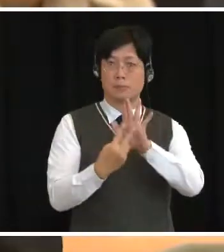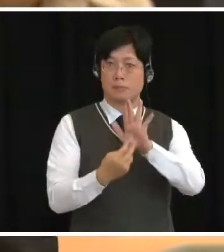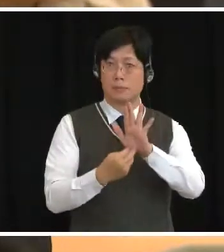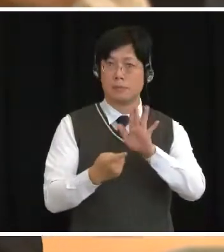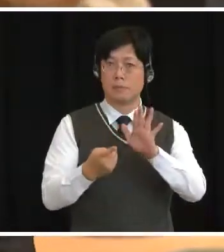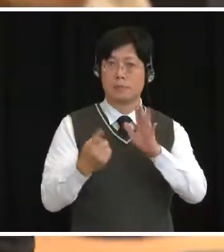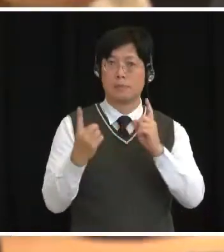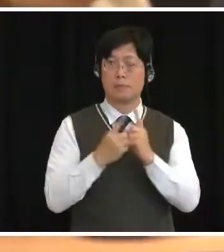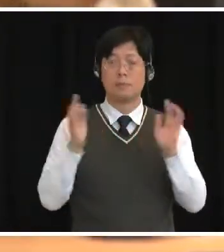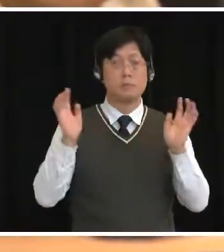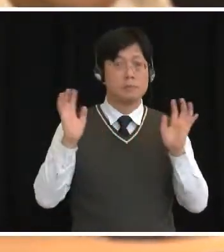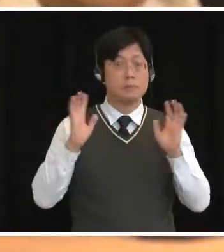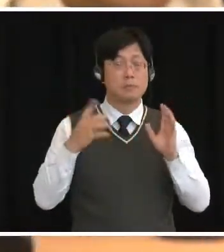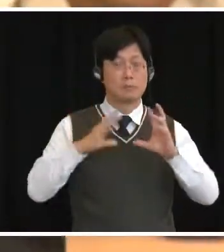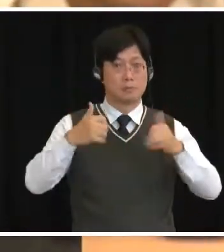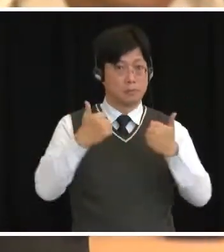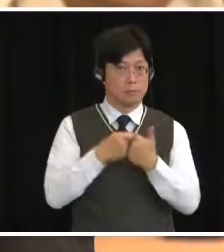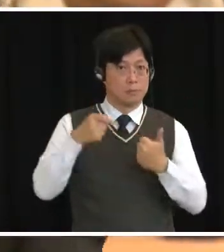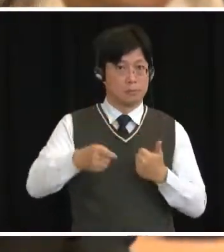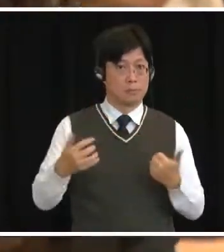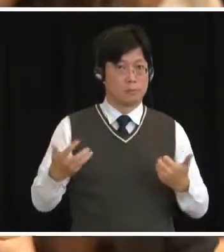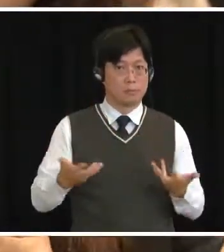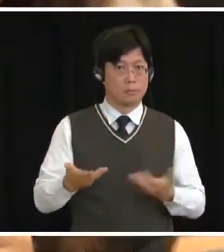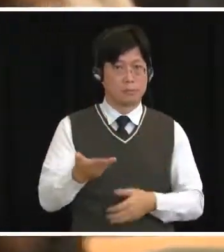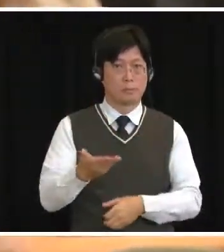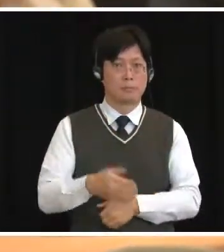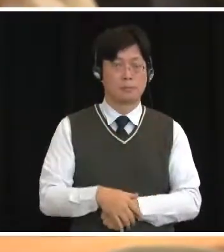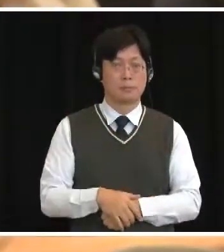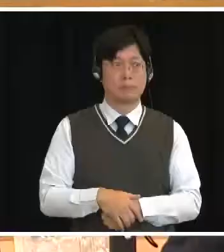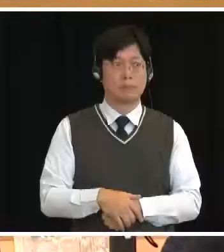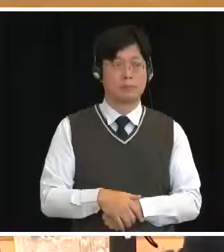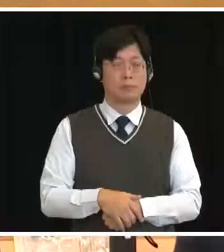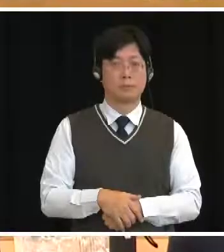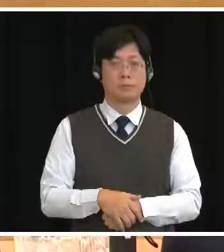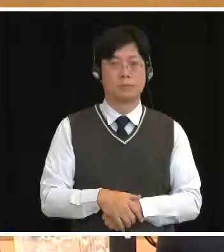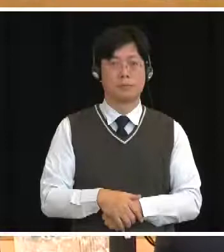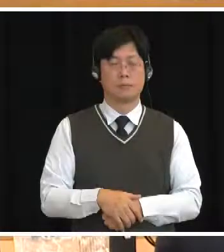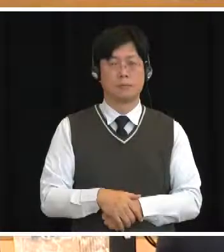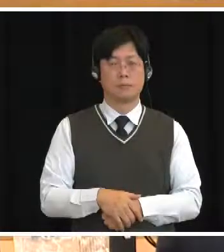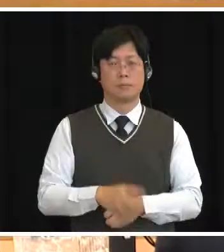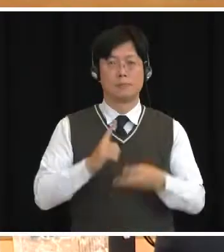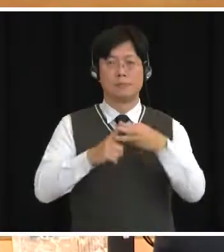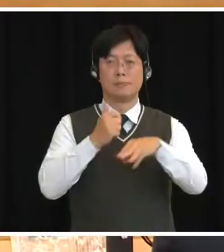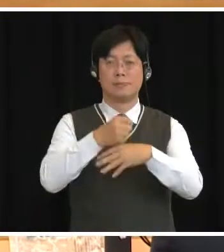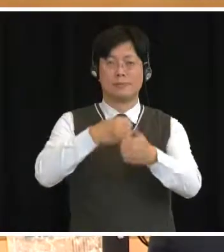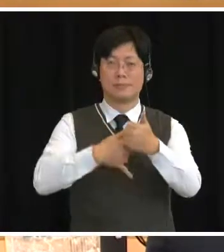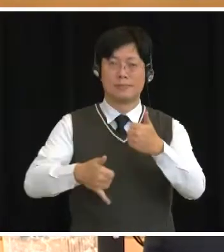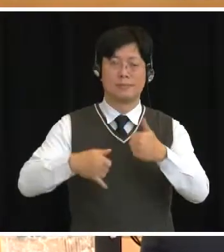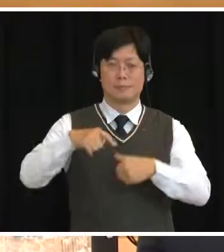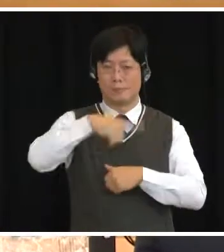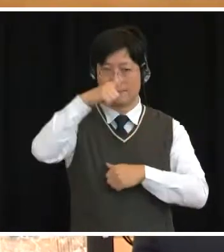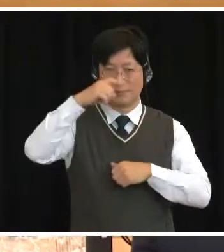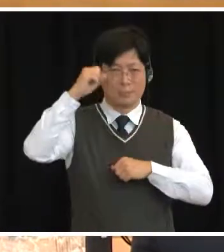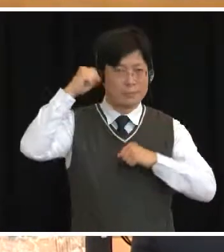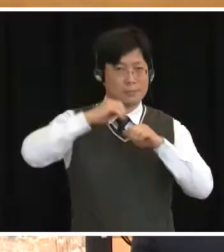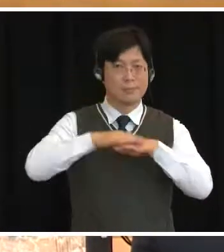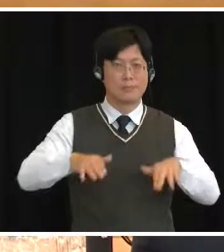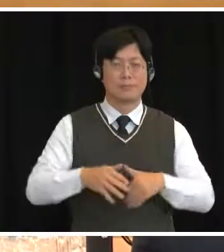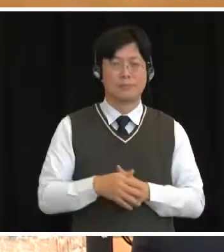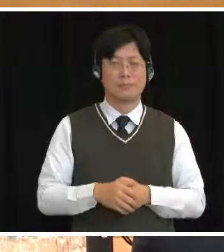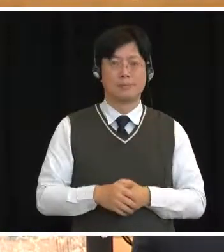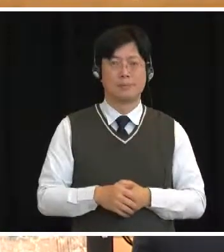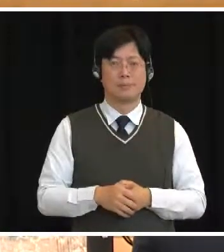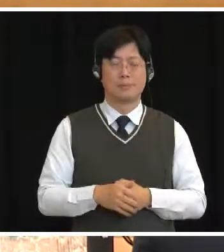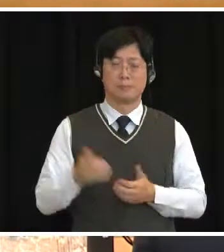Are there any representatives from Legislative Yuan to discuss with us the council, Children's Council or Children's